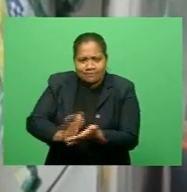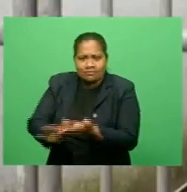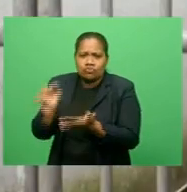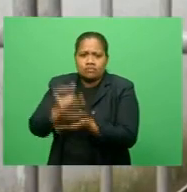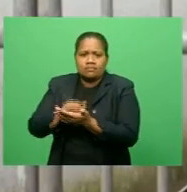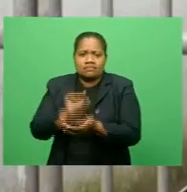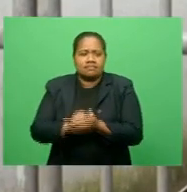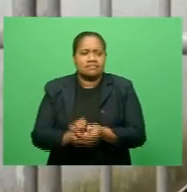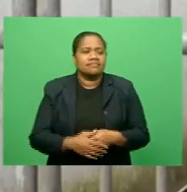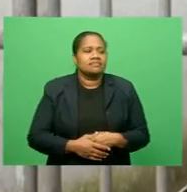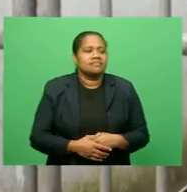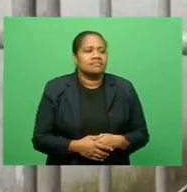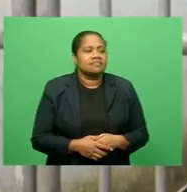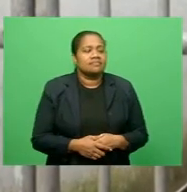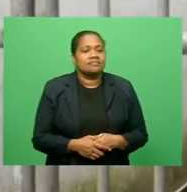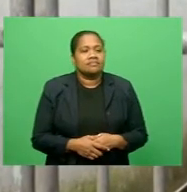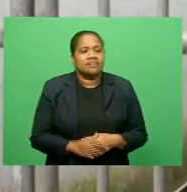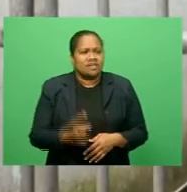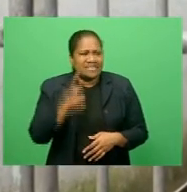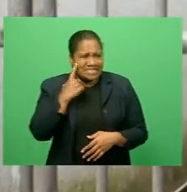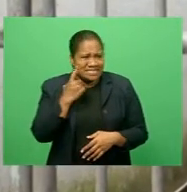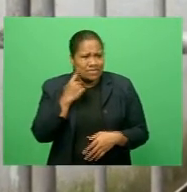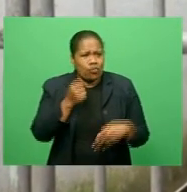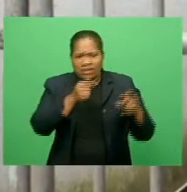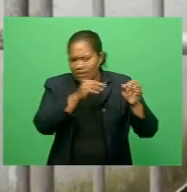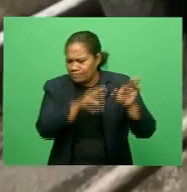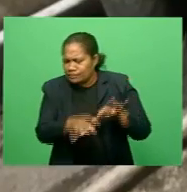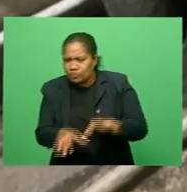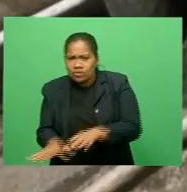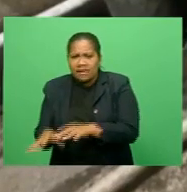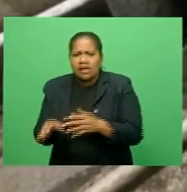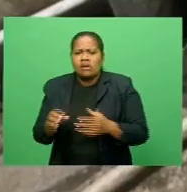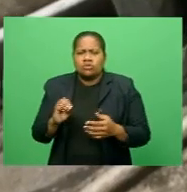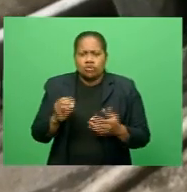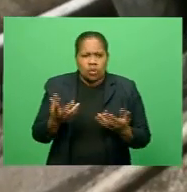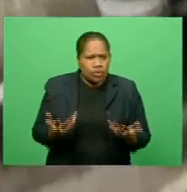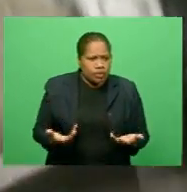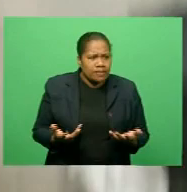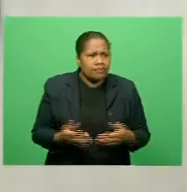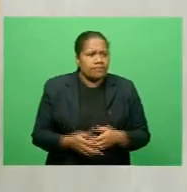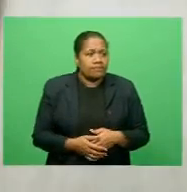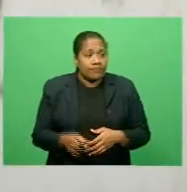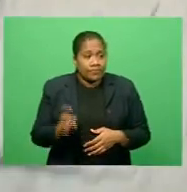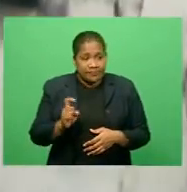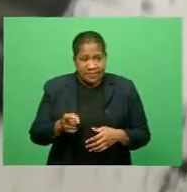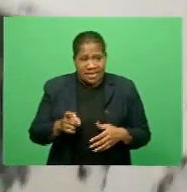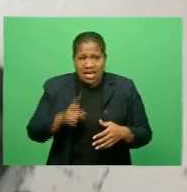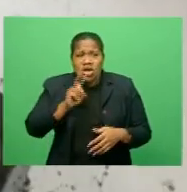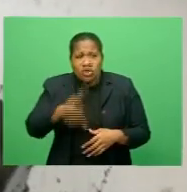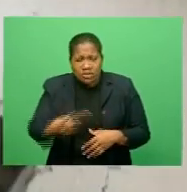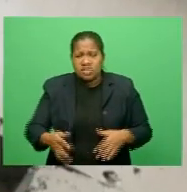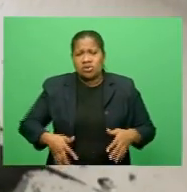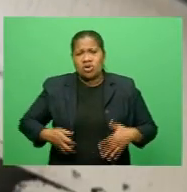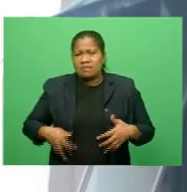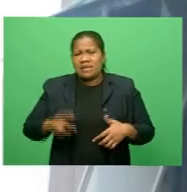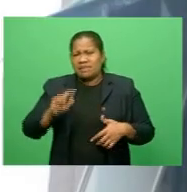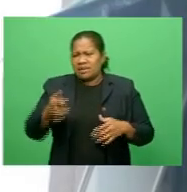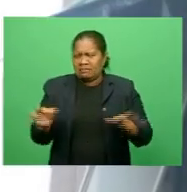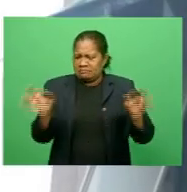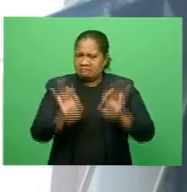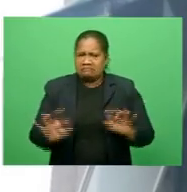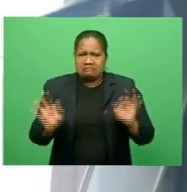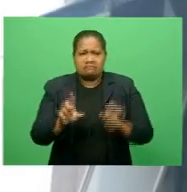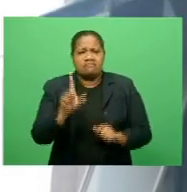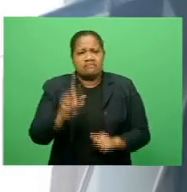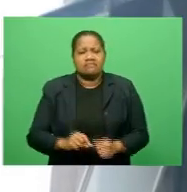water is going out there, so we came complaining it, but nothing happened so far. The